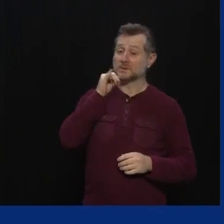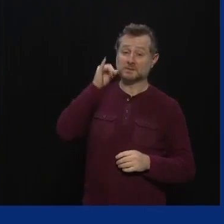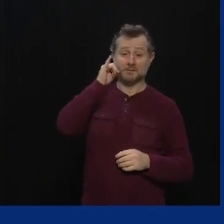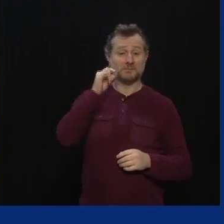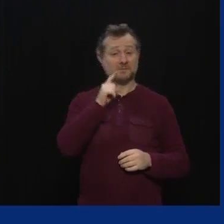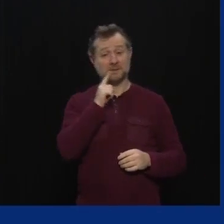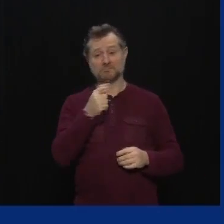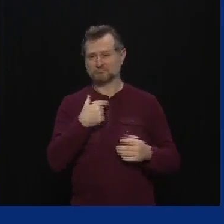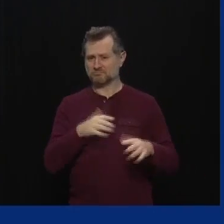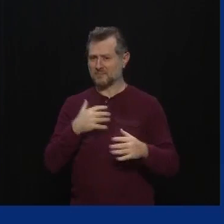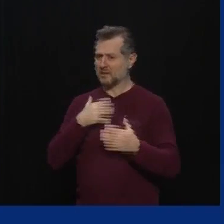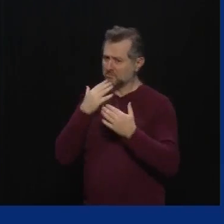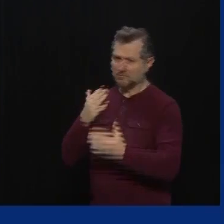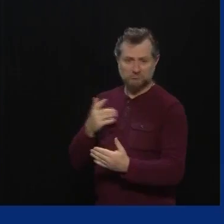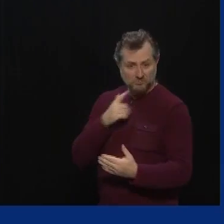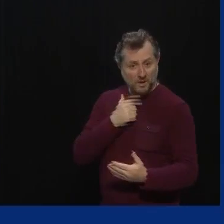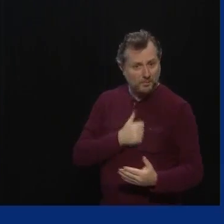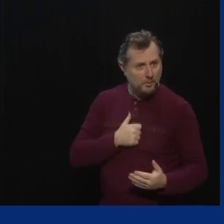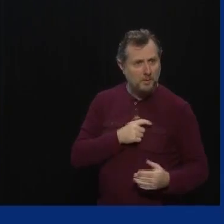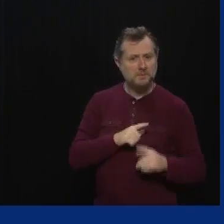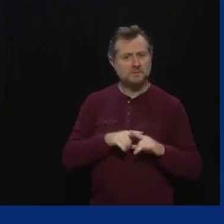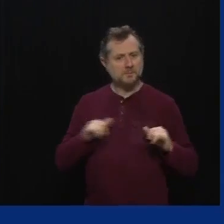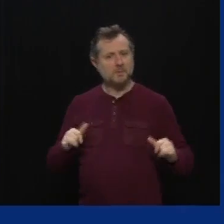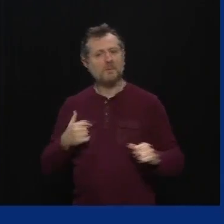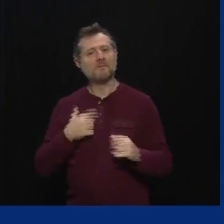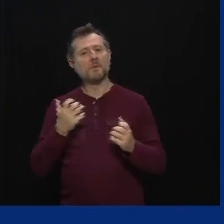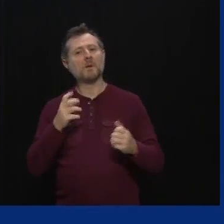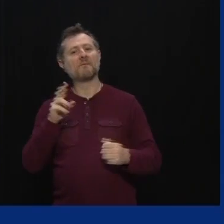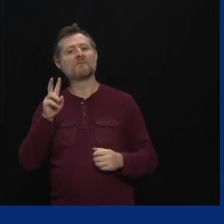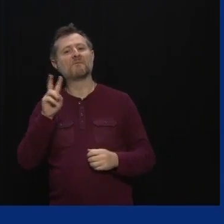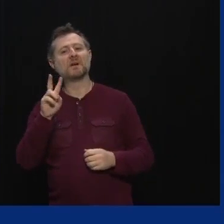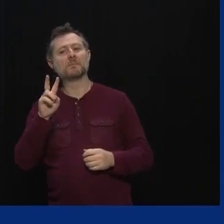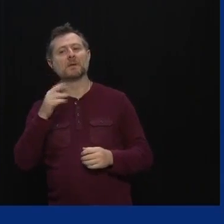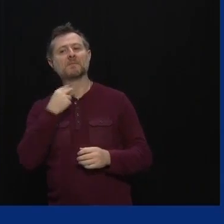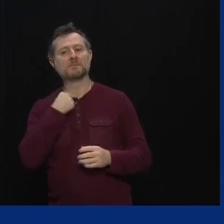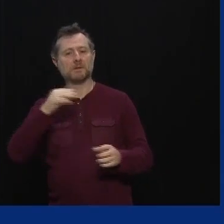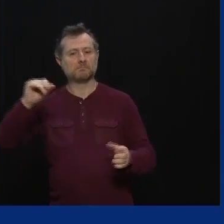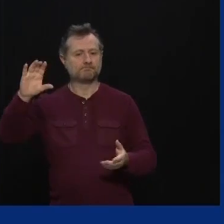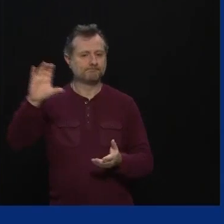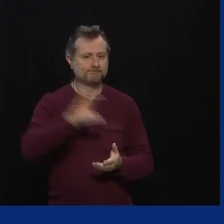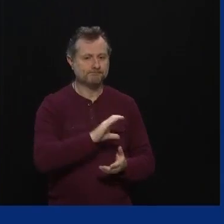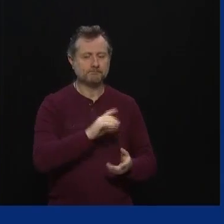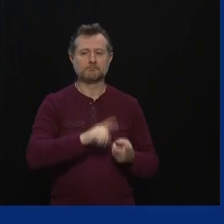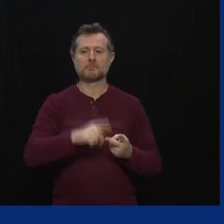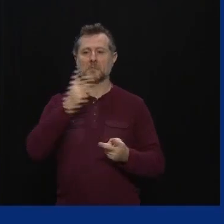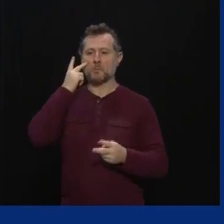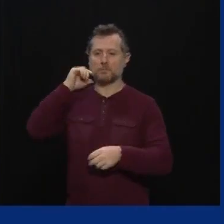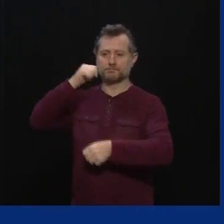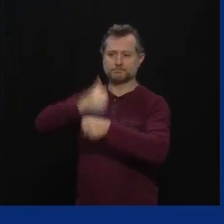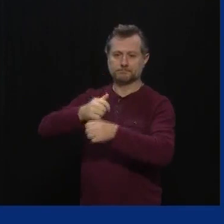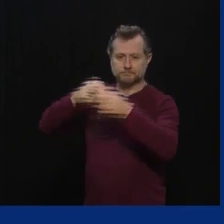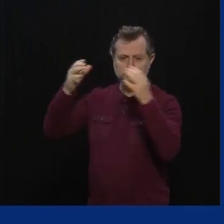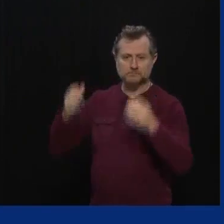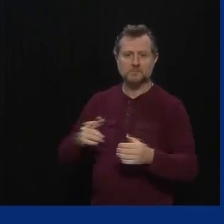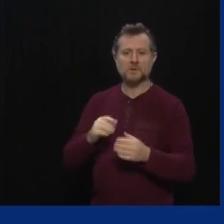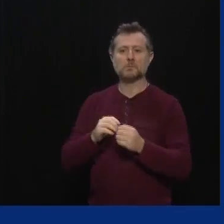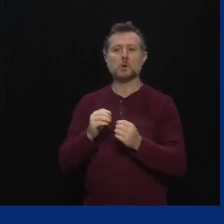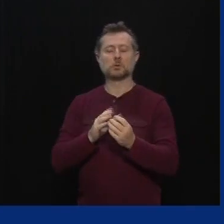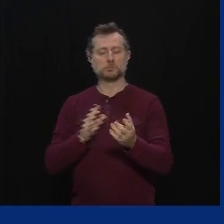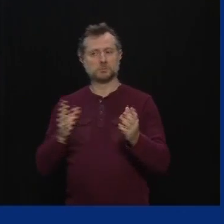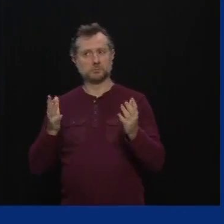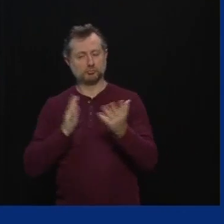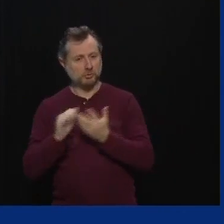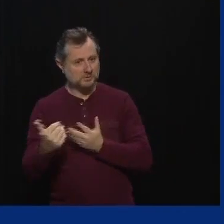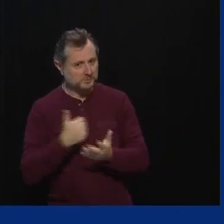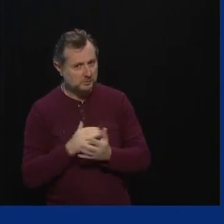also said, we'd like a victims compensation fund, we'd like a memorial, more transparency. What are your plans? Do you plan to honor those requests? We actually